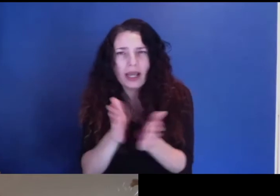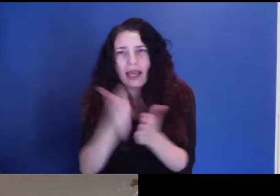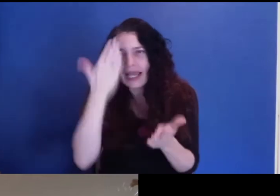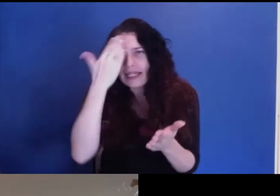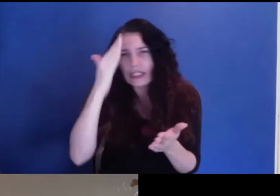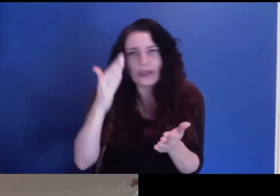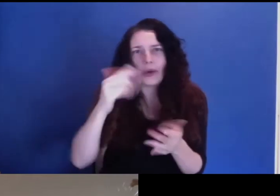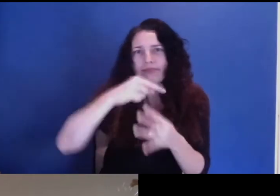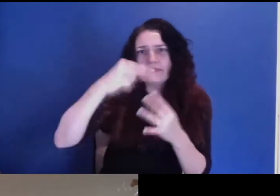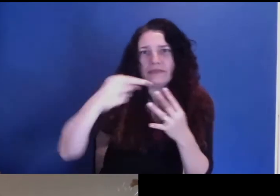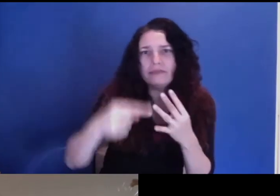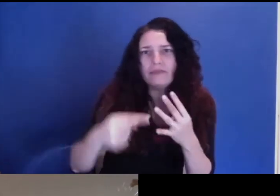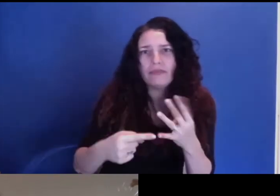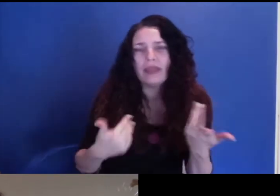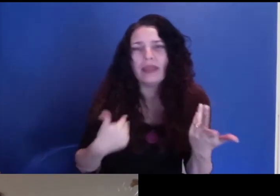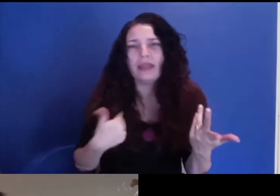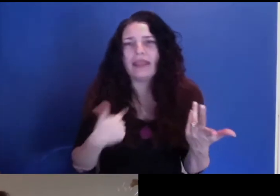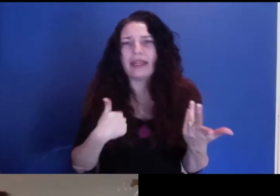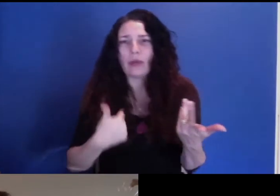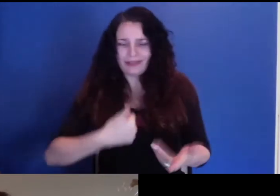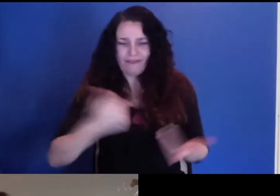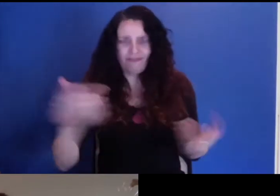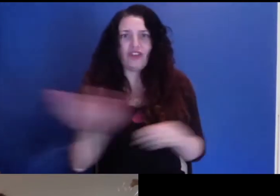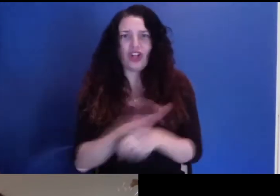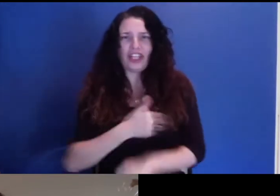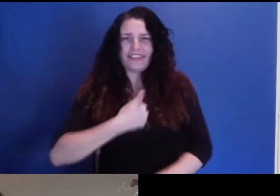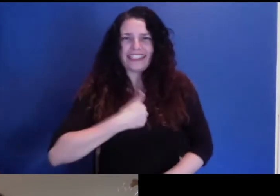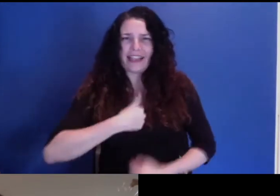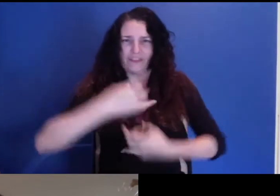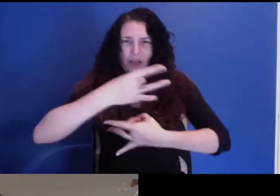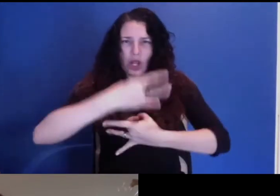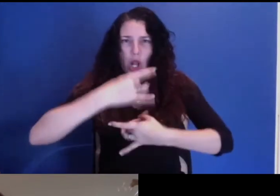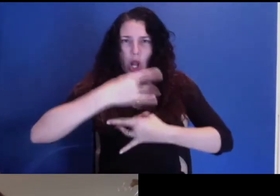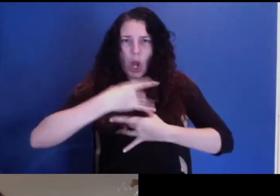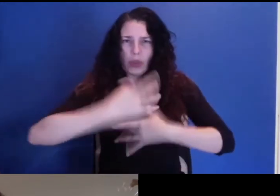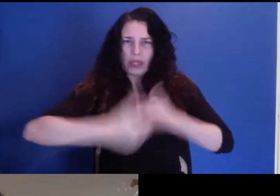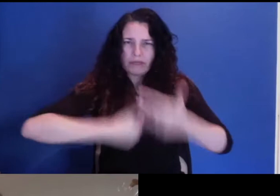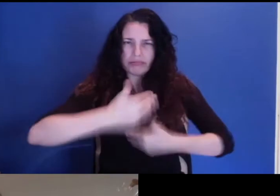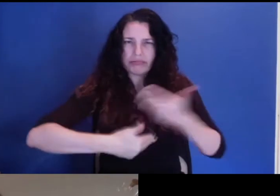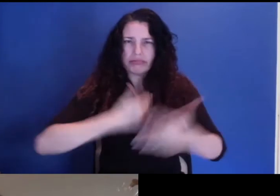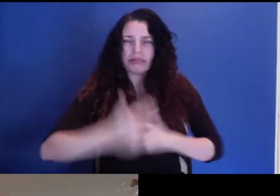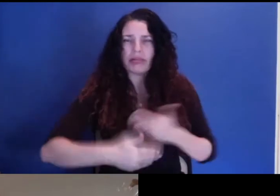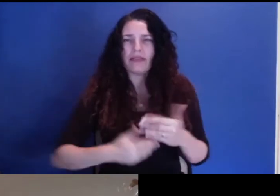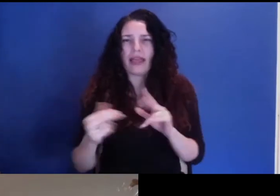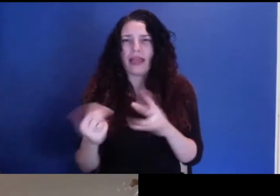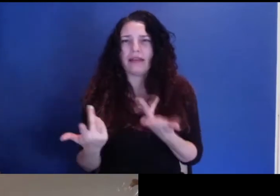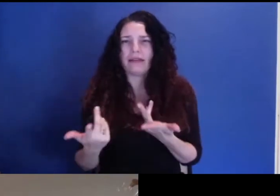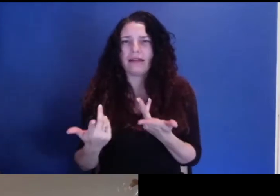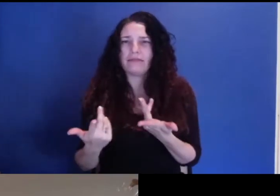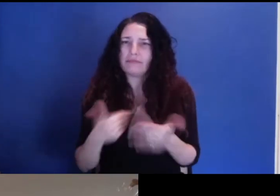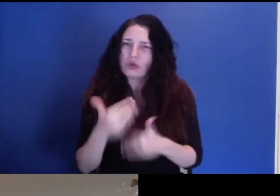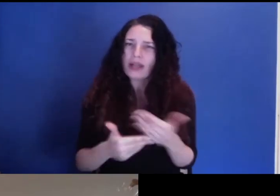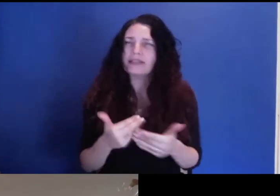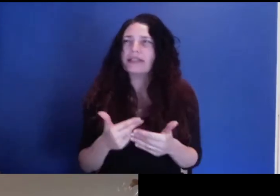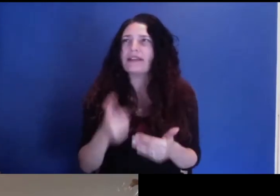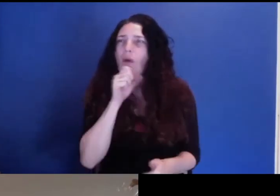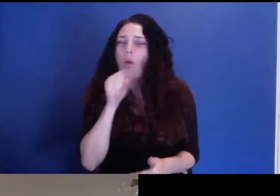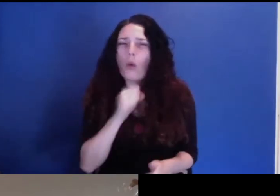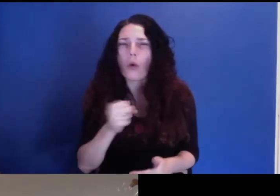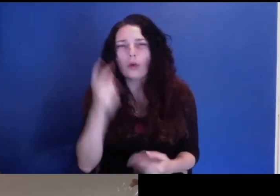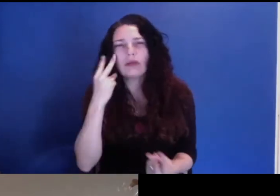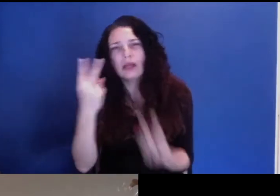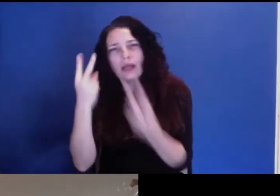know that I was kind of full of self-loathing. And it was just sort of, the process was me just kind of unpacking these old memories from my childhood that